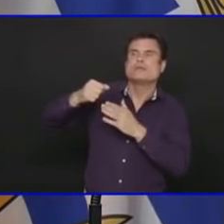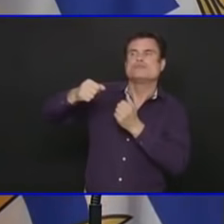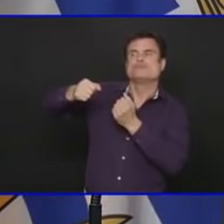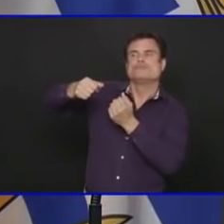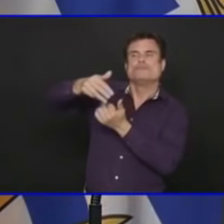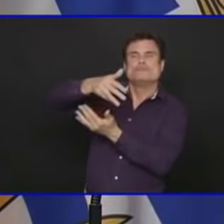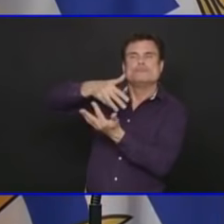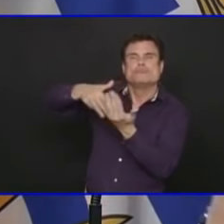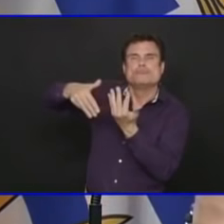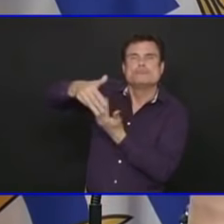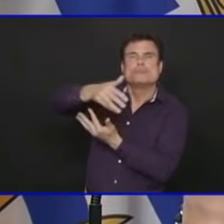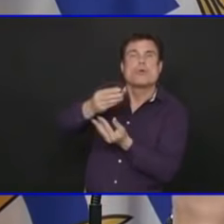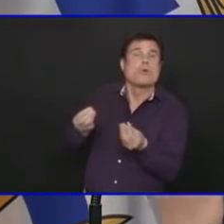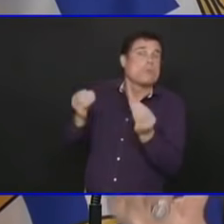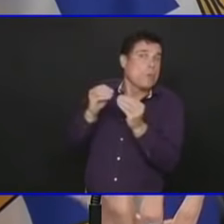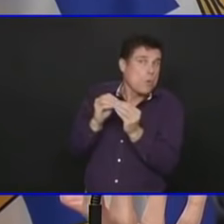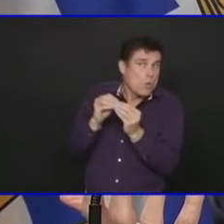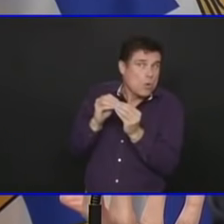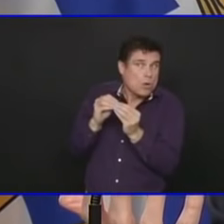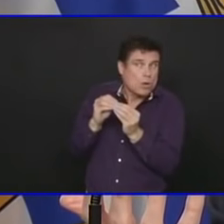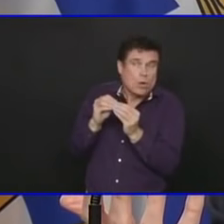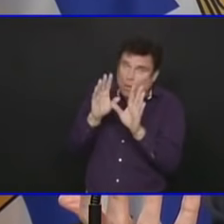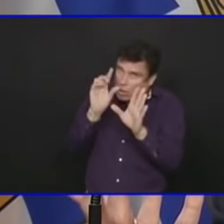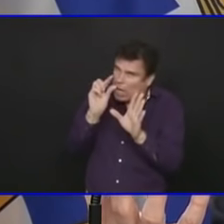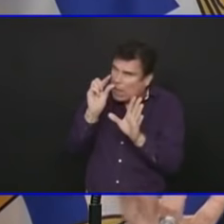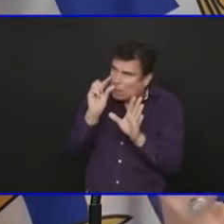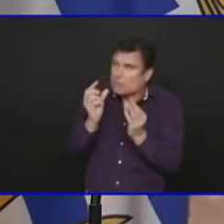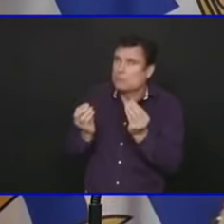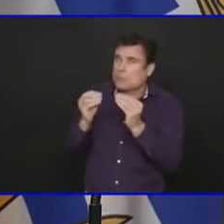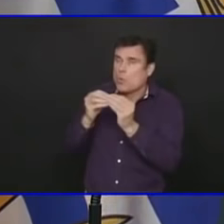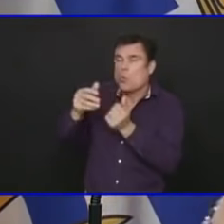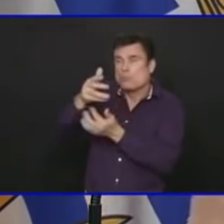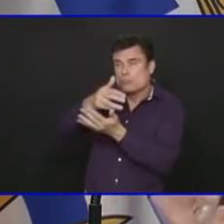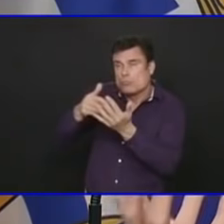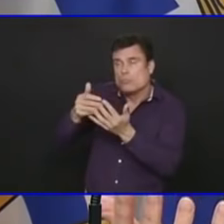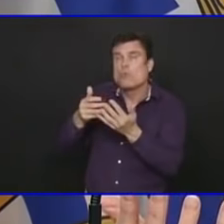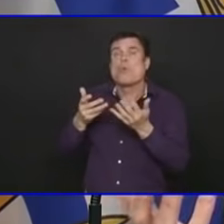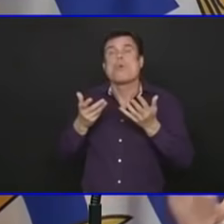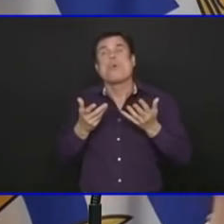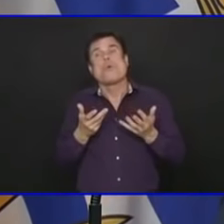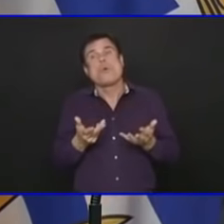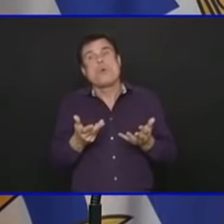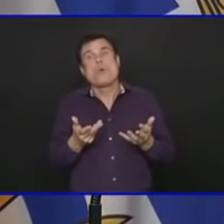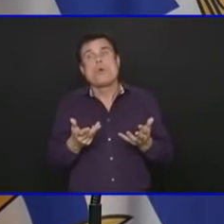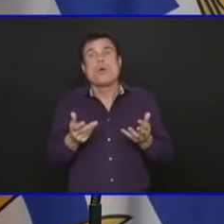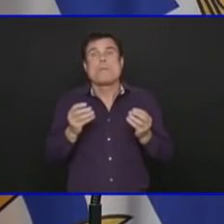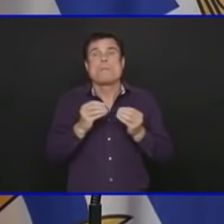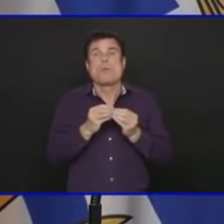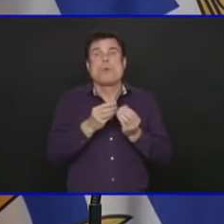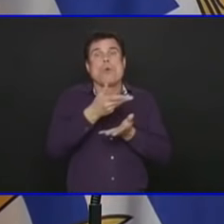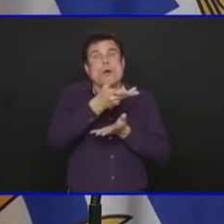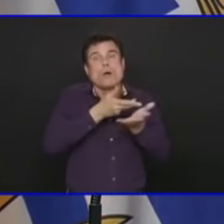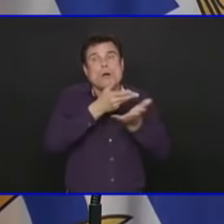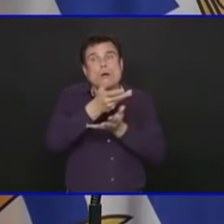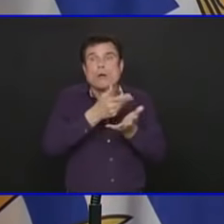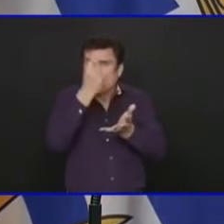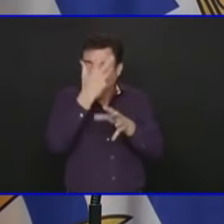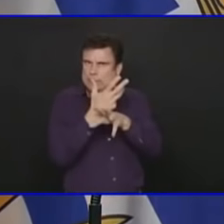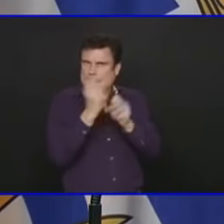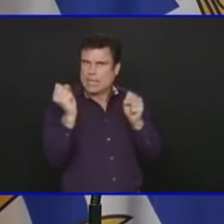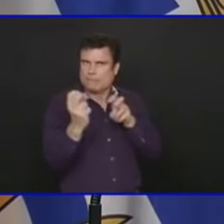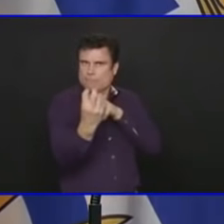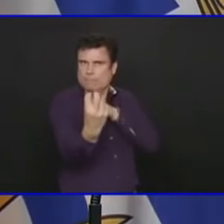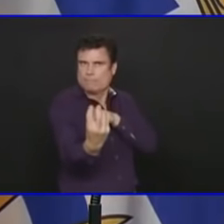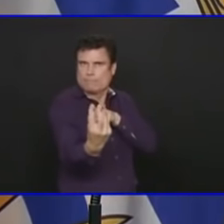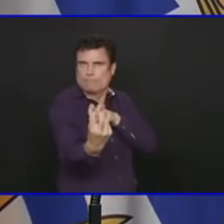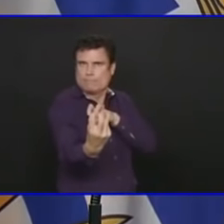retail settings. So it's still having the online, the sort of mixture of online and in-store